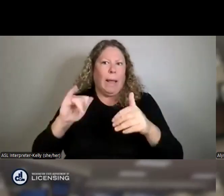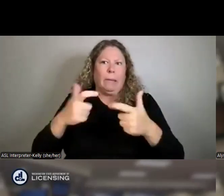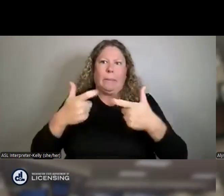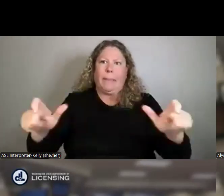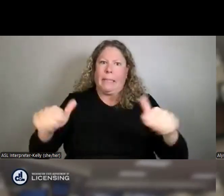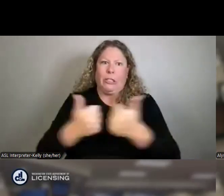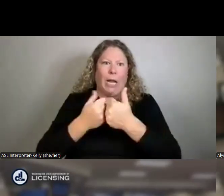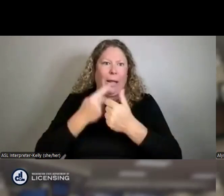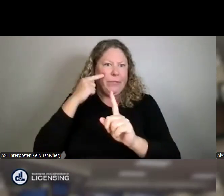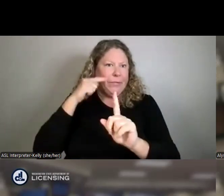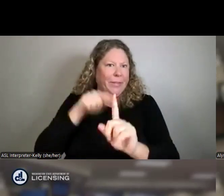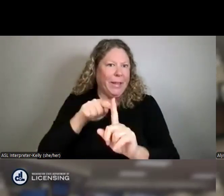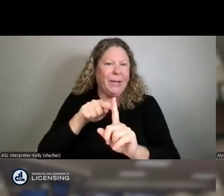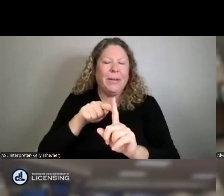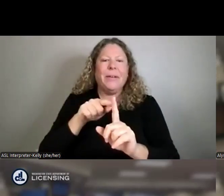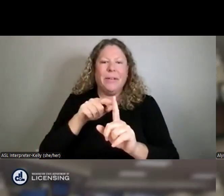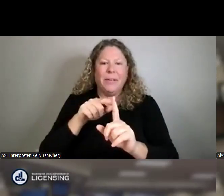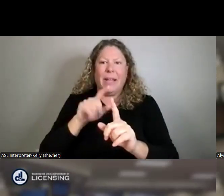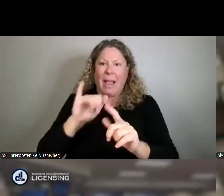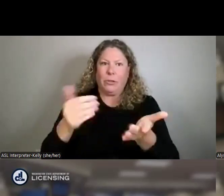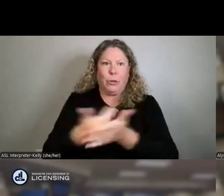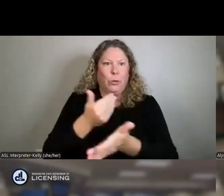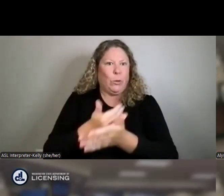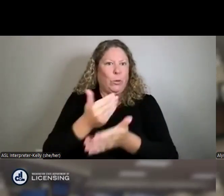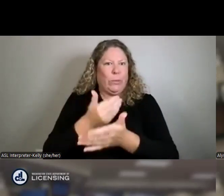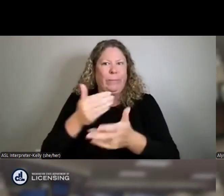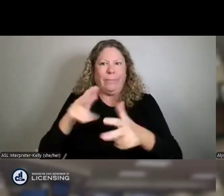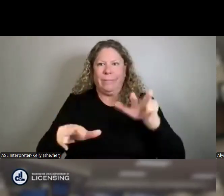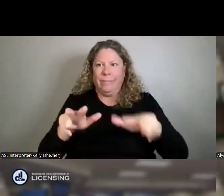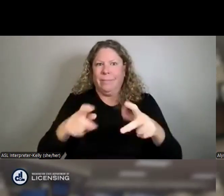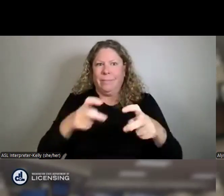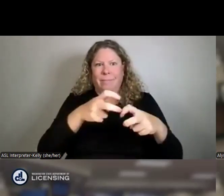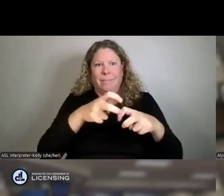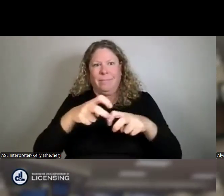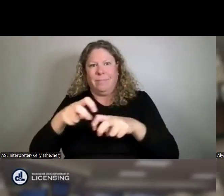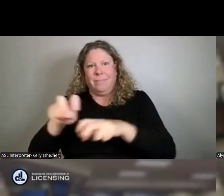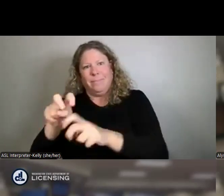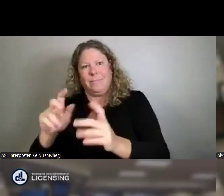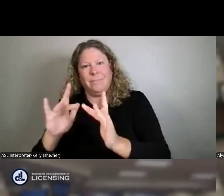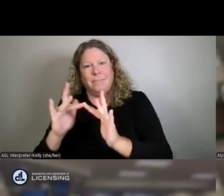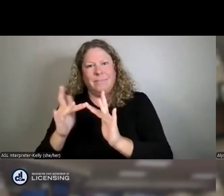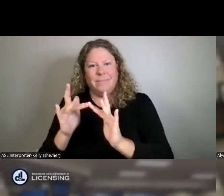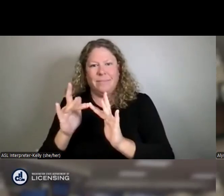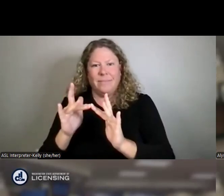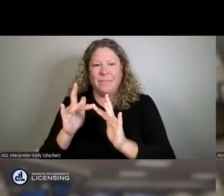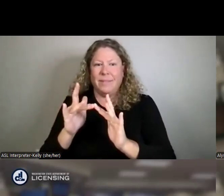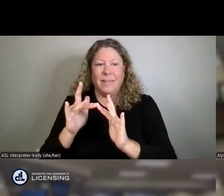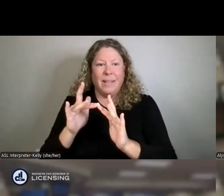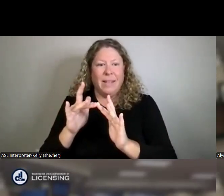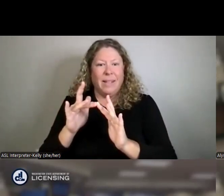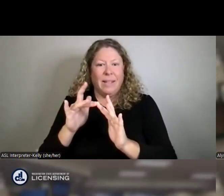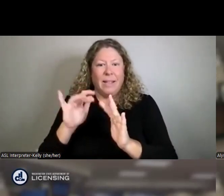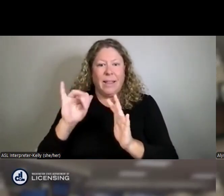that was a huge transition and something very, very new to capitalize on what Alicia was sharing with us. It was brand new to